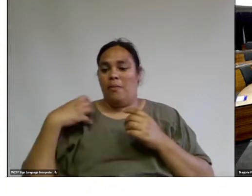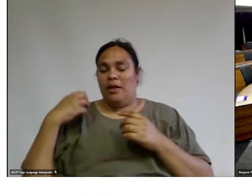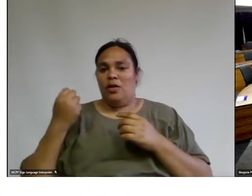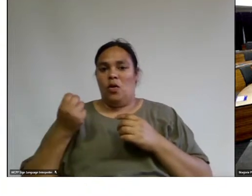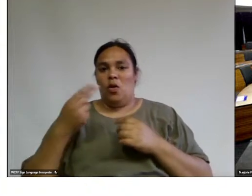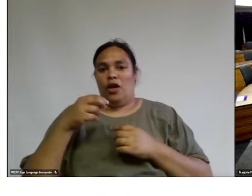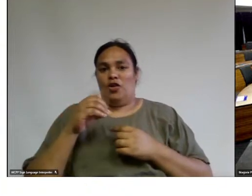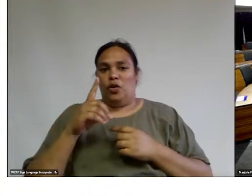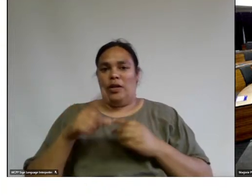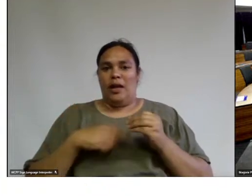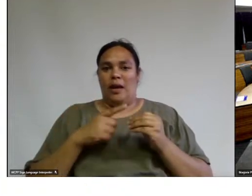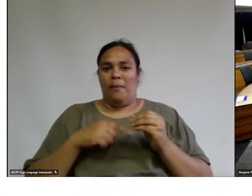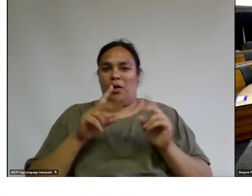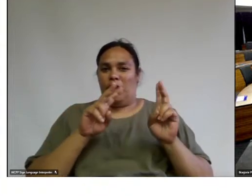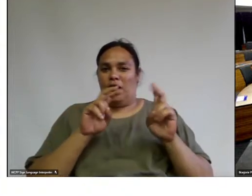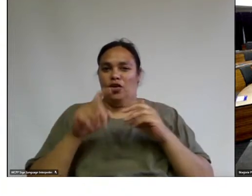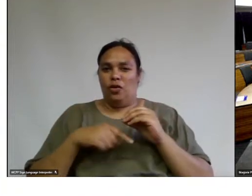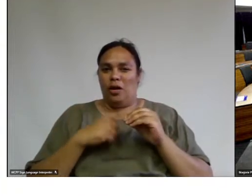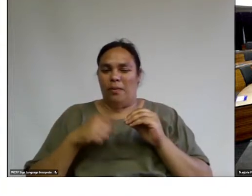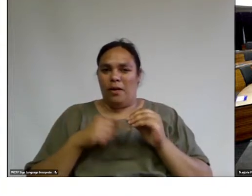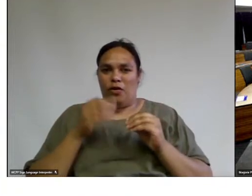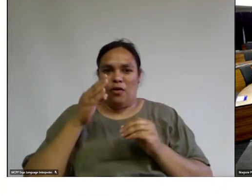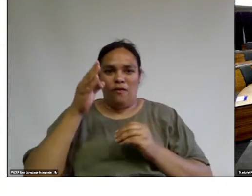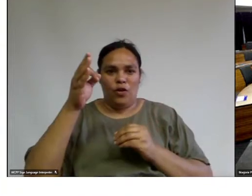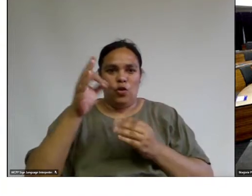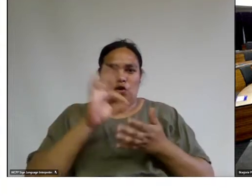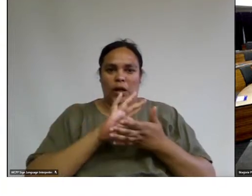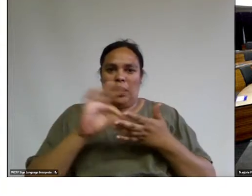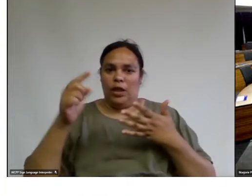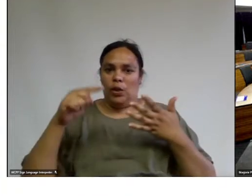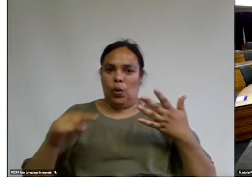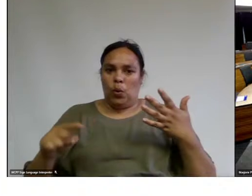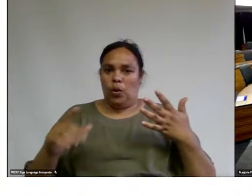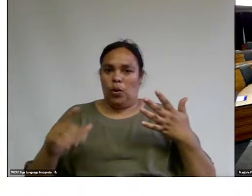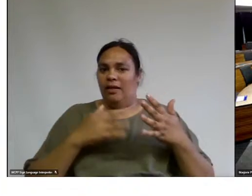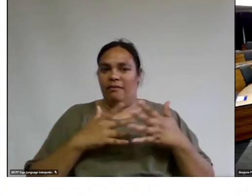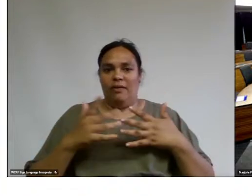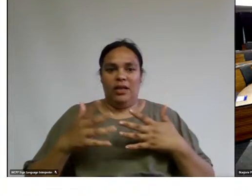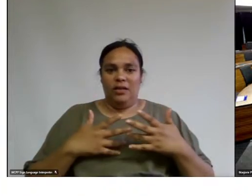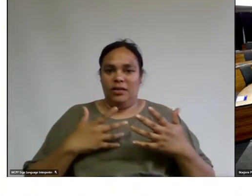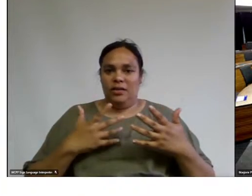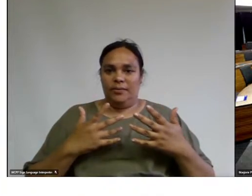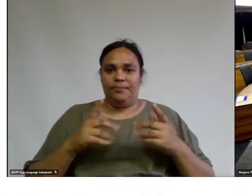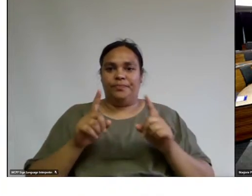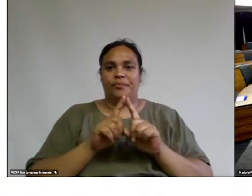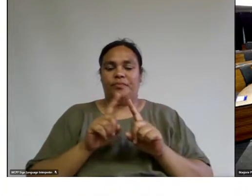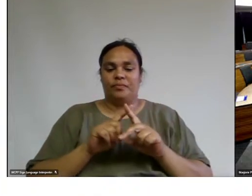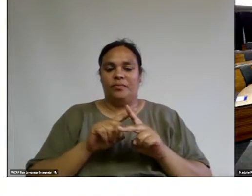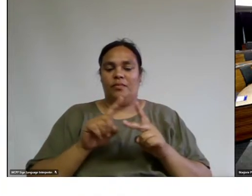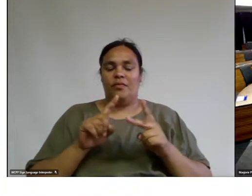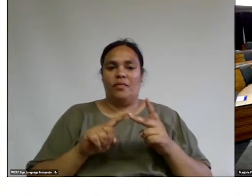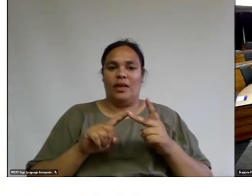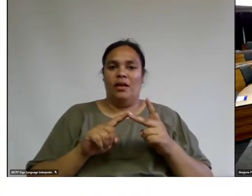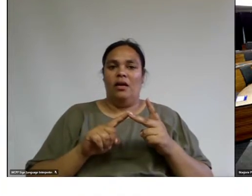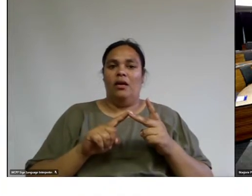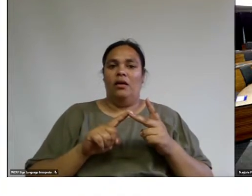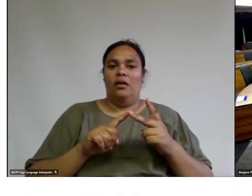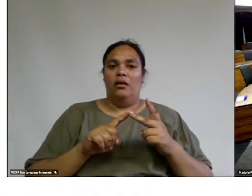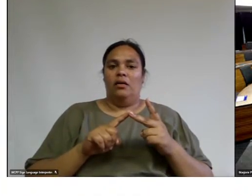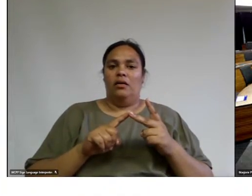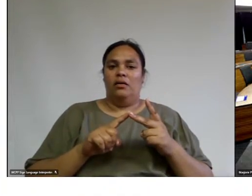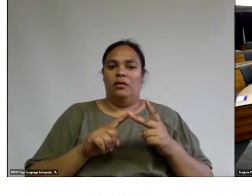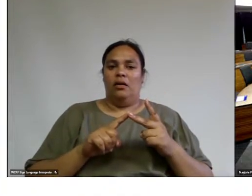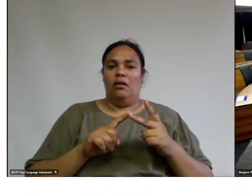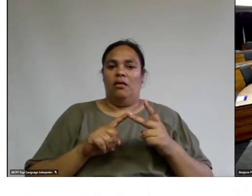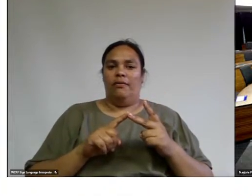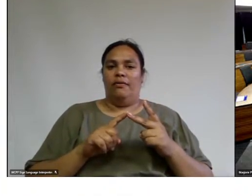HOD around the issue of a future clean audit, if any, and on the assertion by the